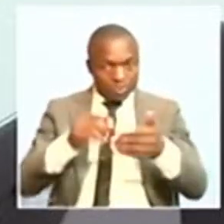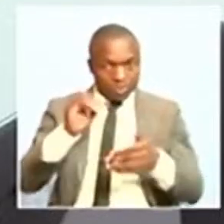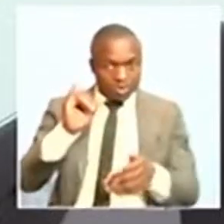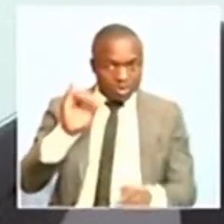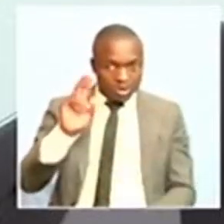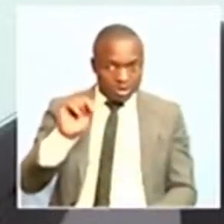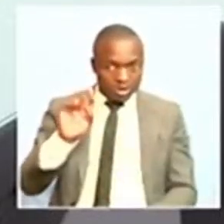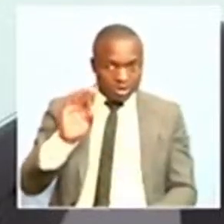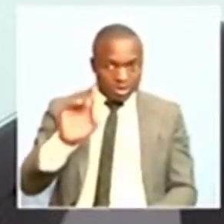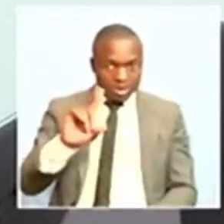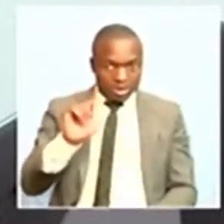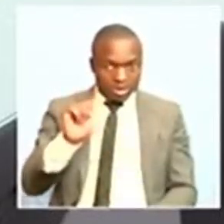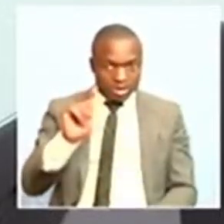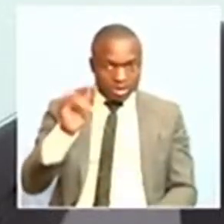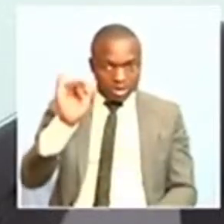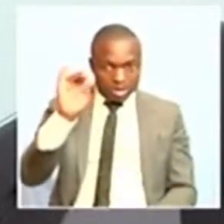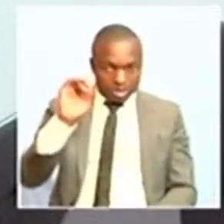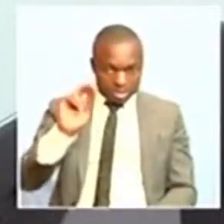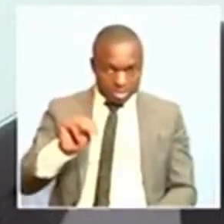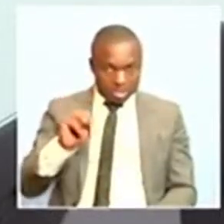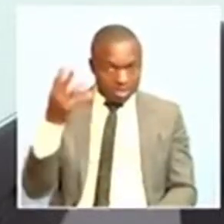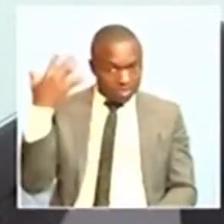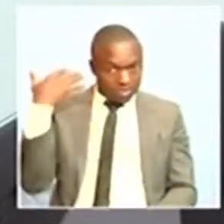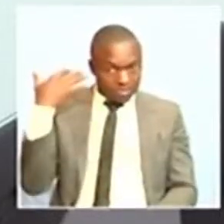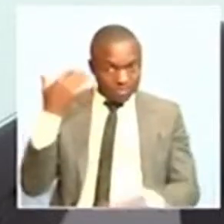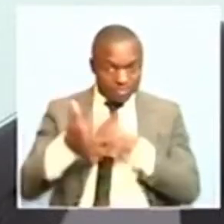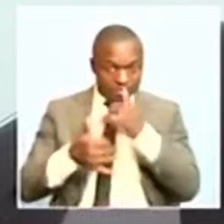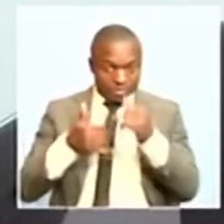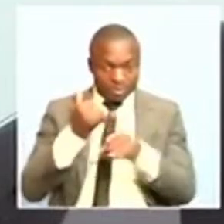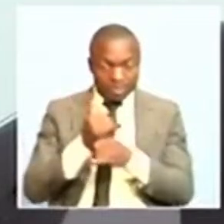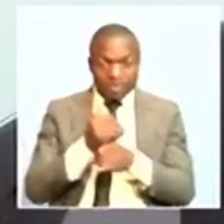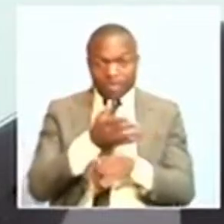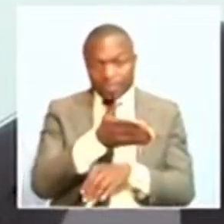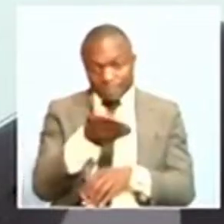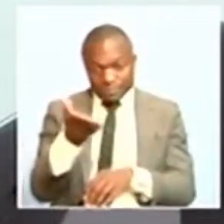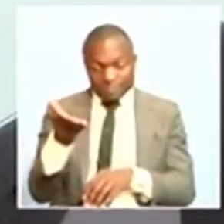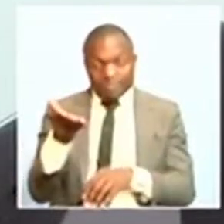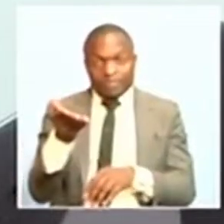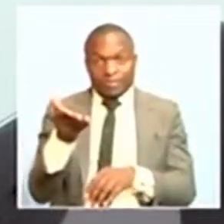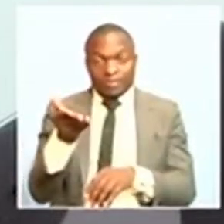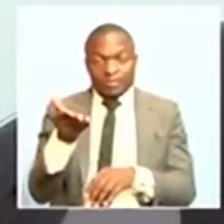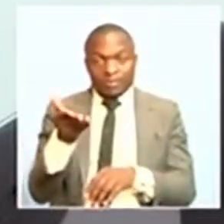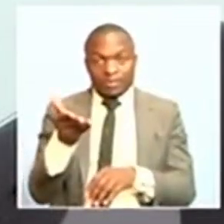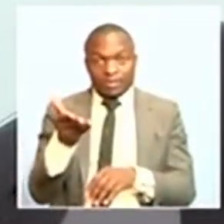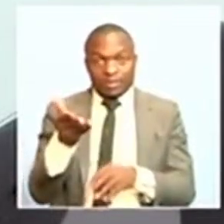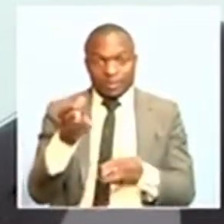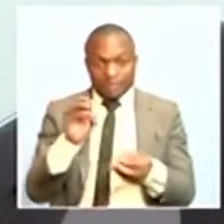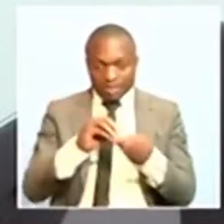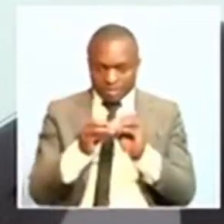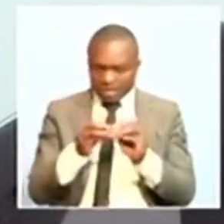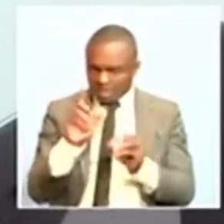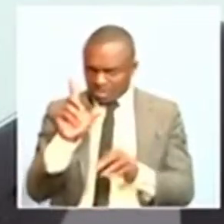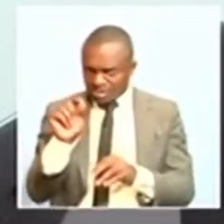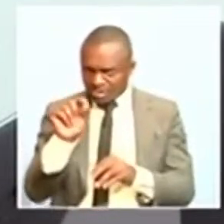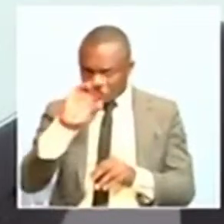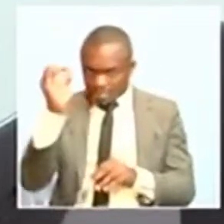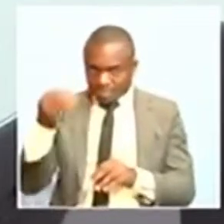for the previous year is, the maximum that the adjustment can take is capped at the maximum of